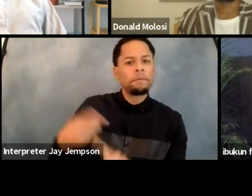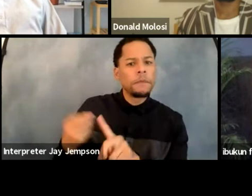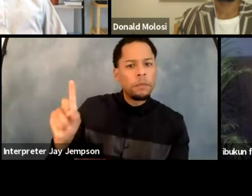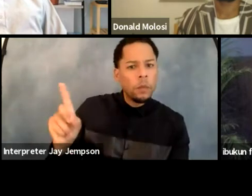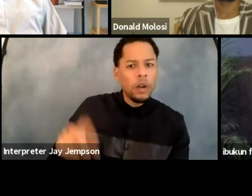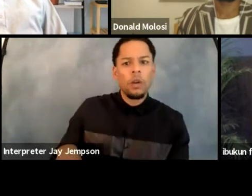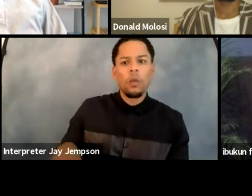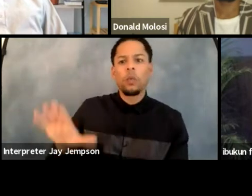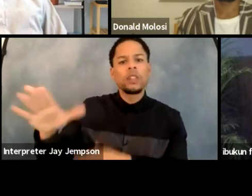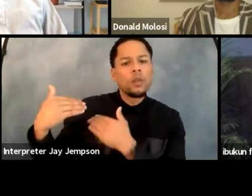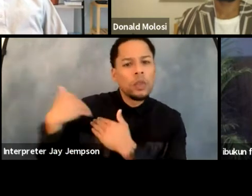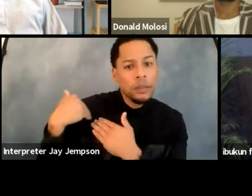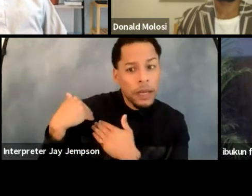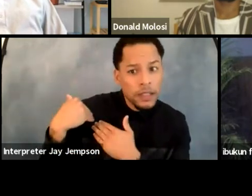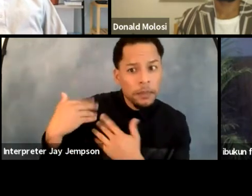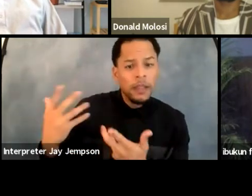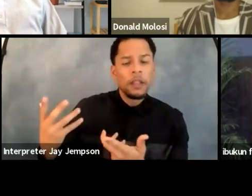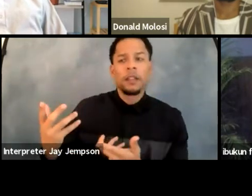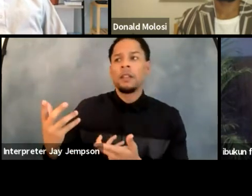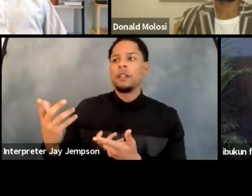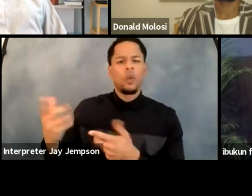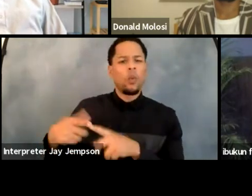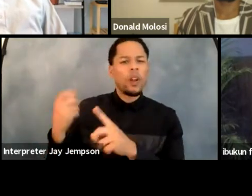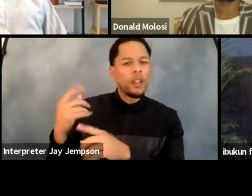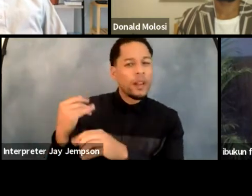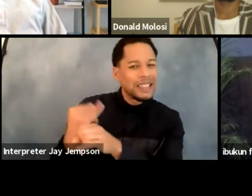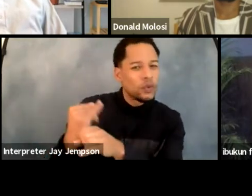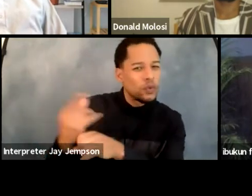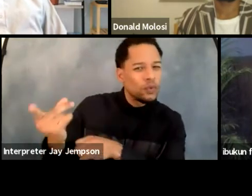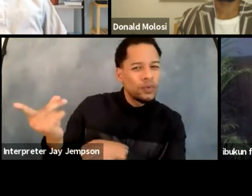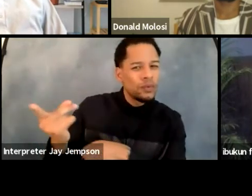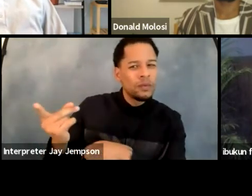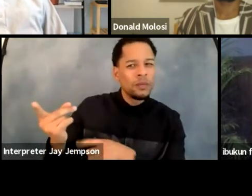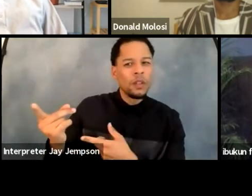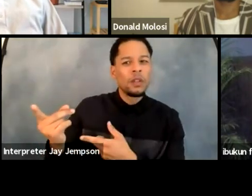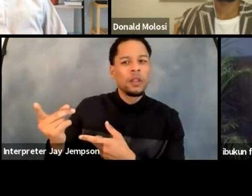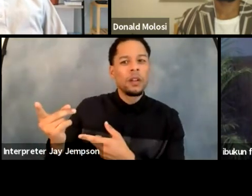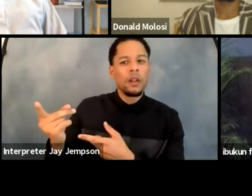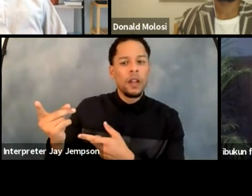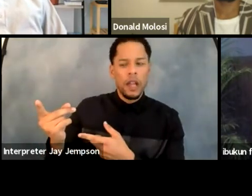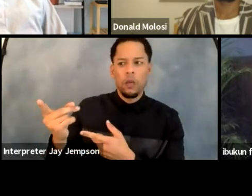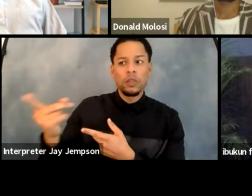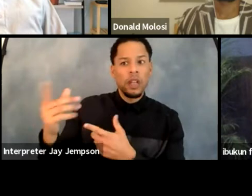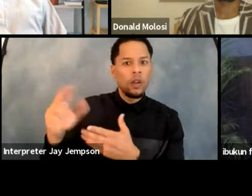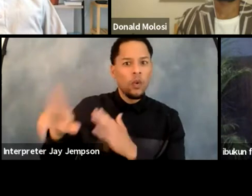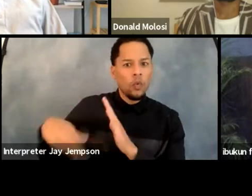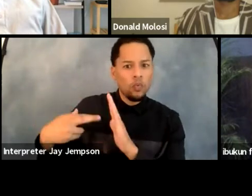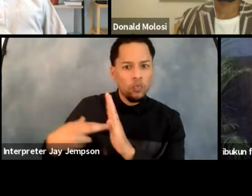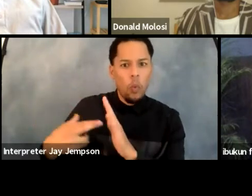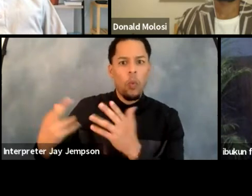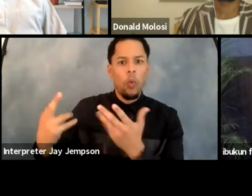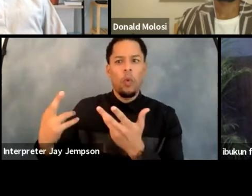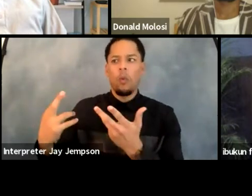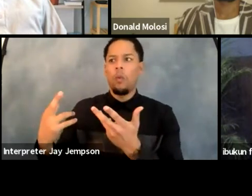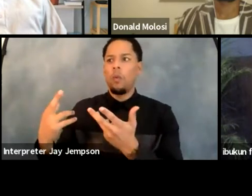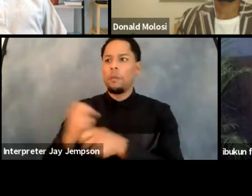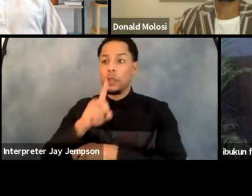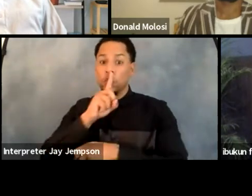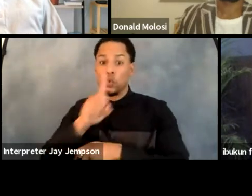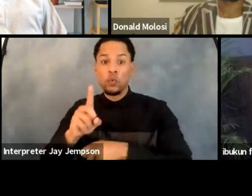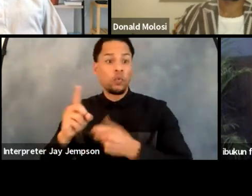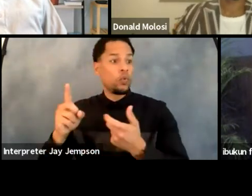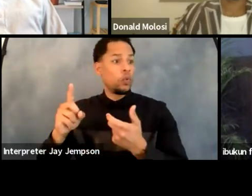he have to ensure that whatever's on, you know, the floor can connect to. He's representing the people